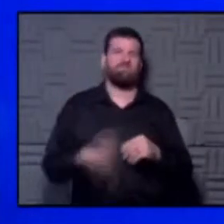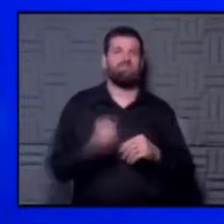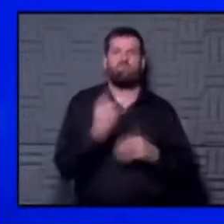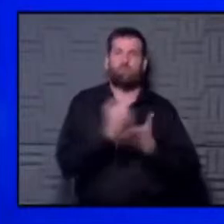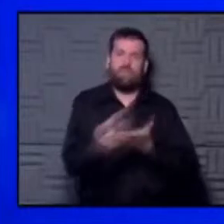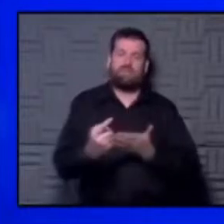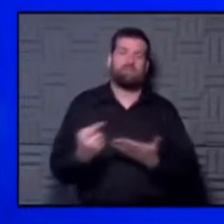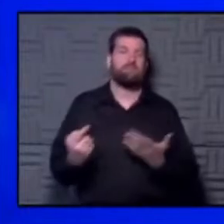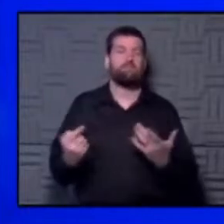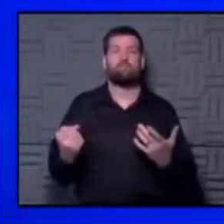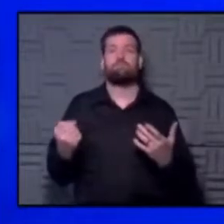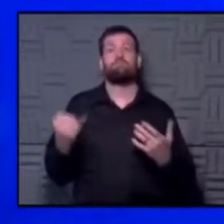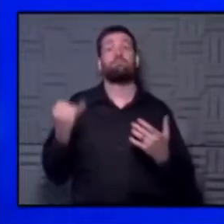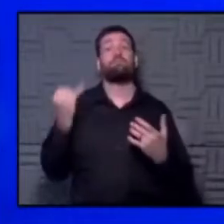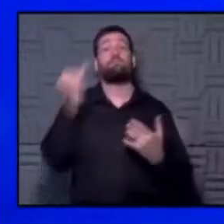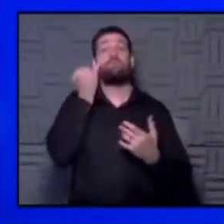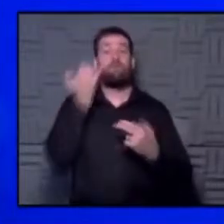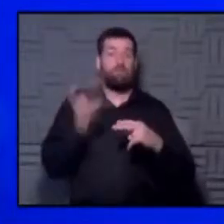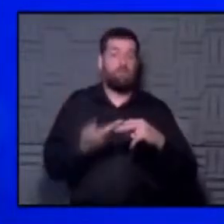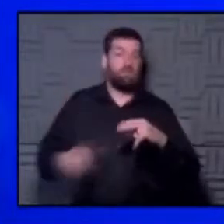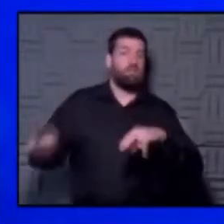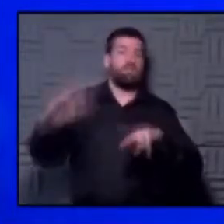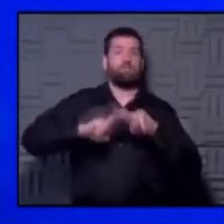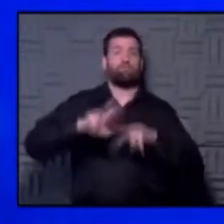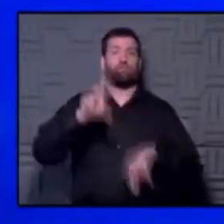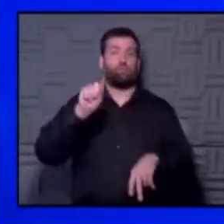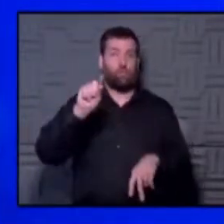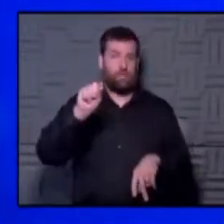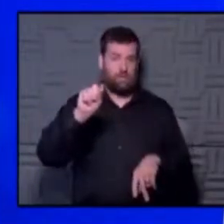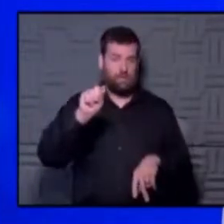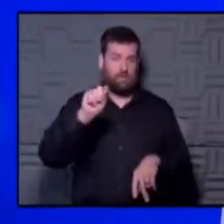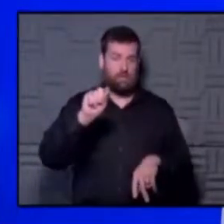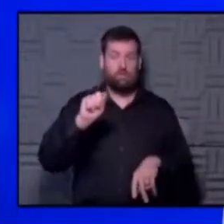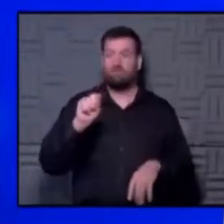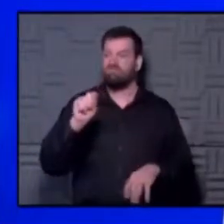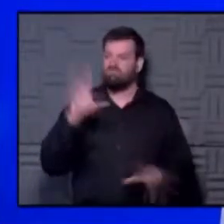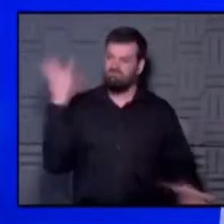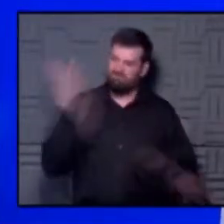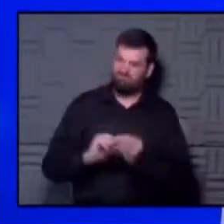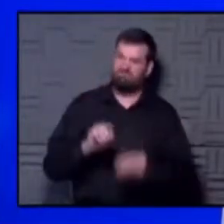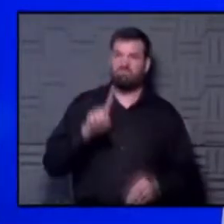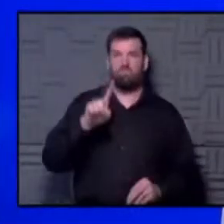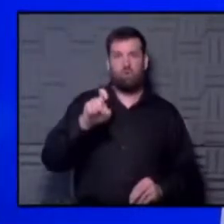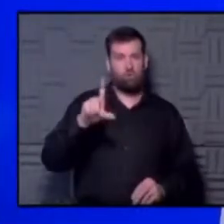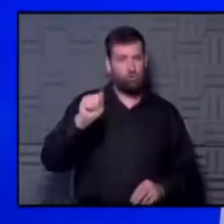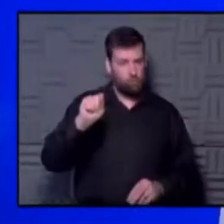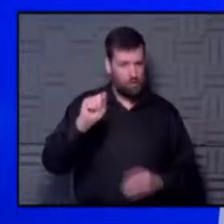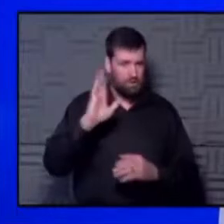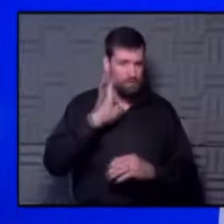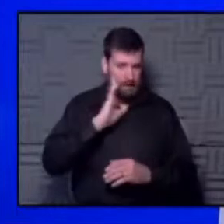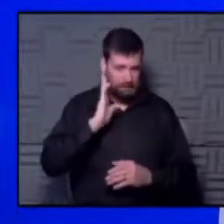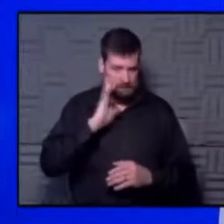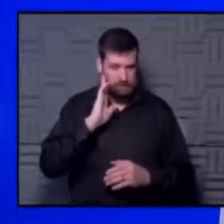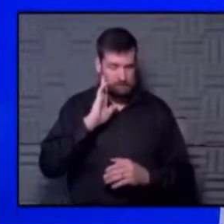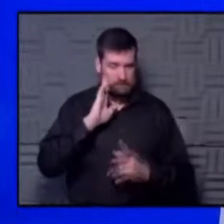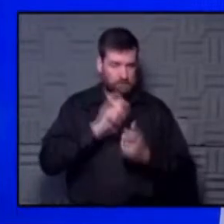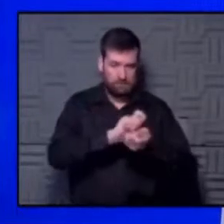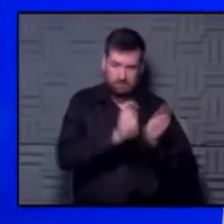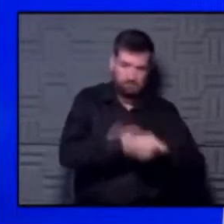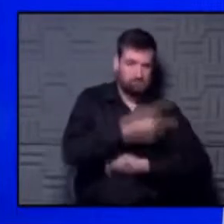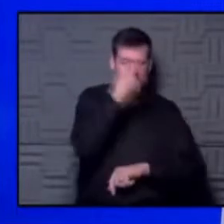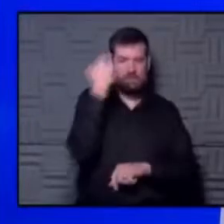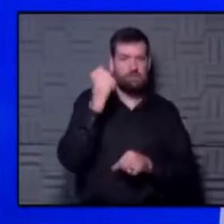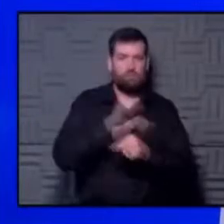couple of weeks. But even if you added another 20 patients with influenza, and let's say we're at 120 beds that have been changed because of